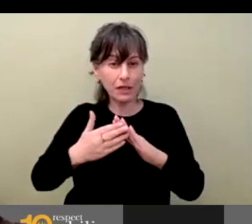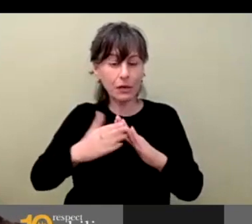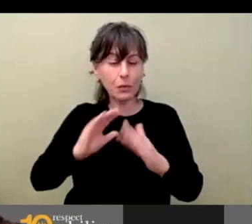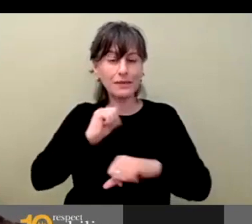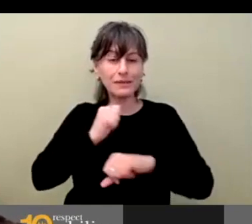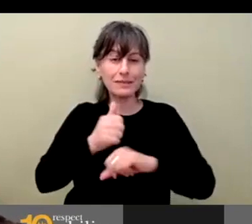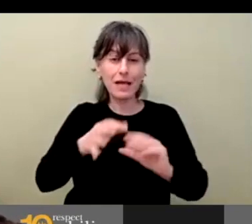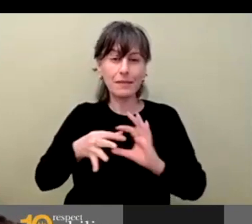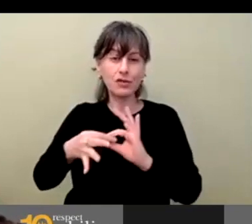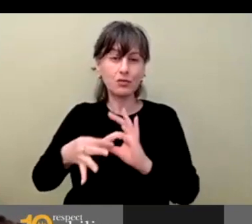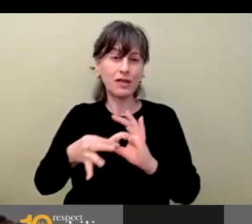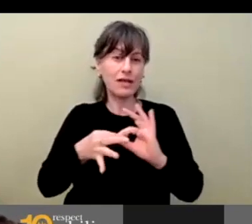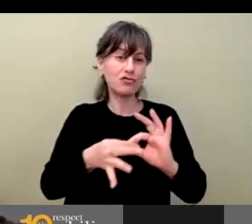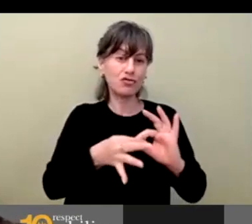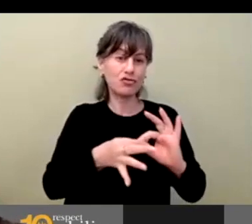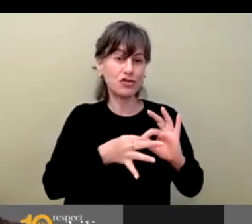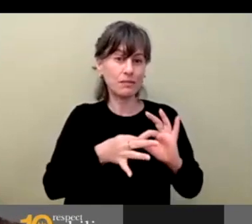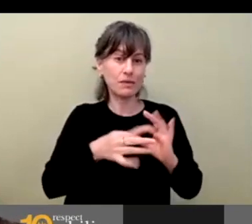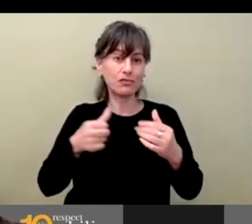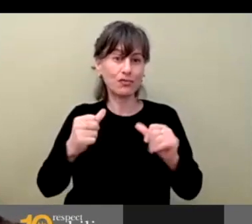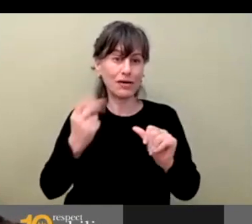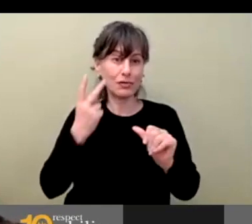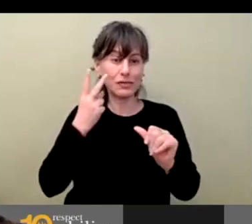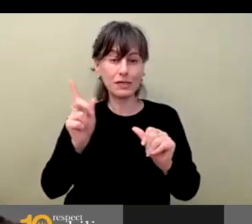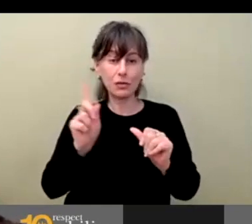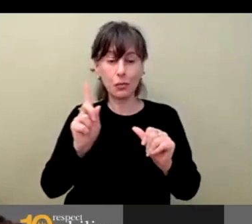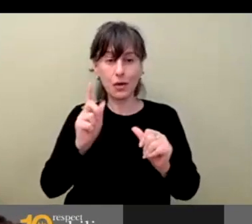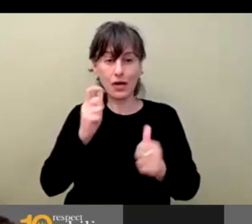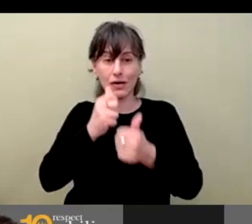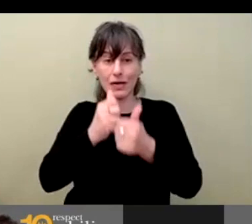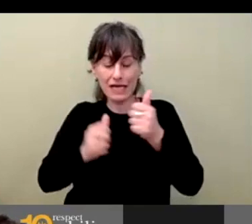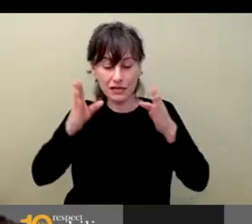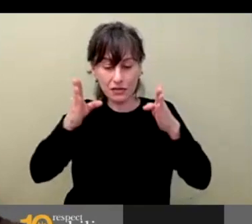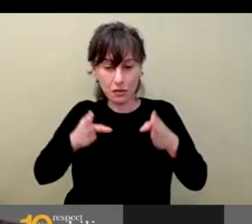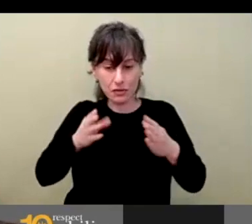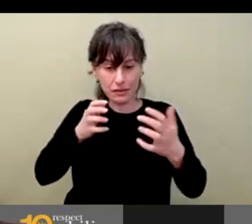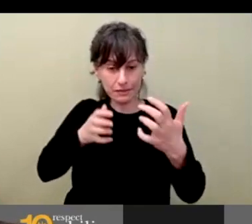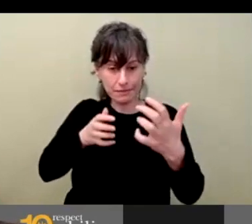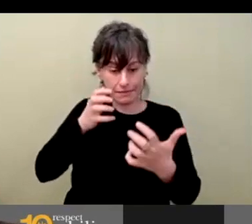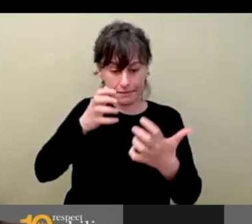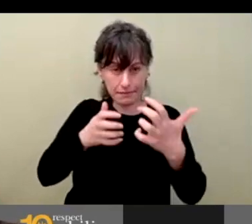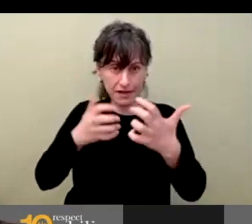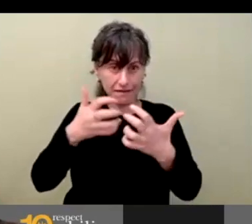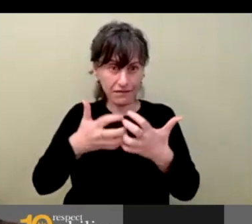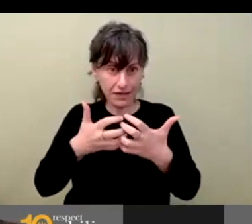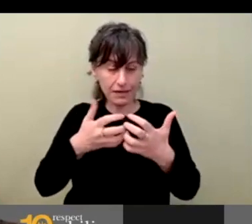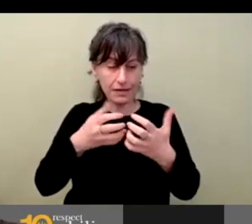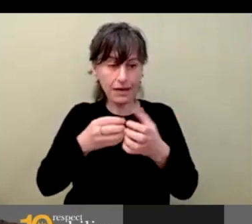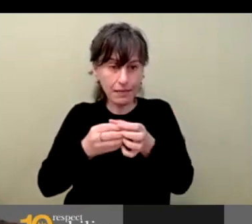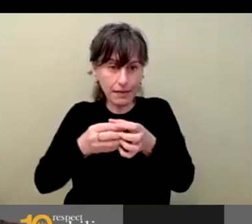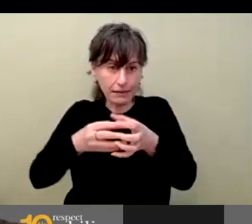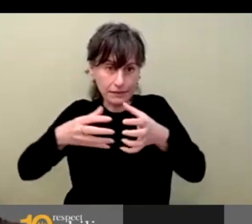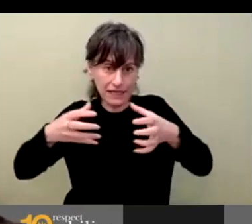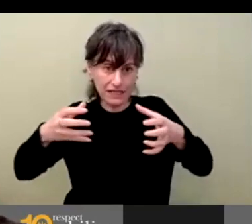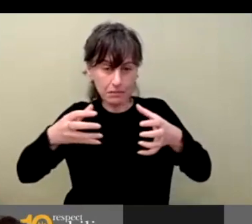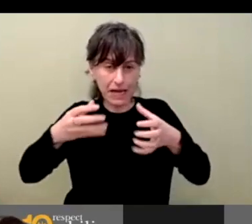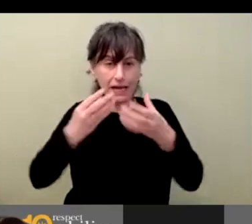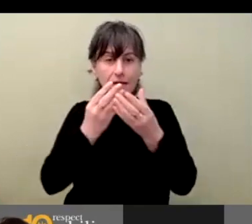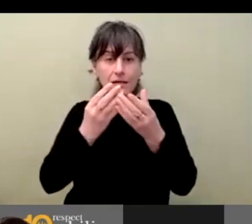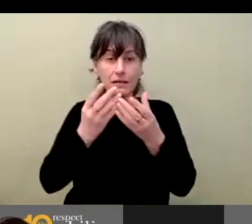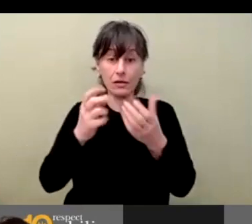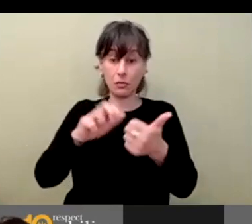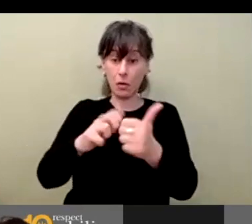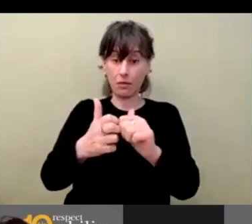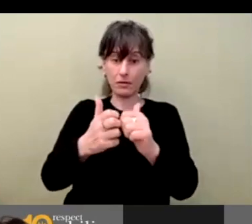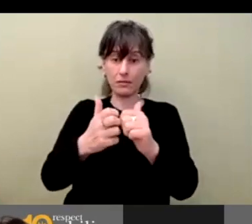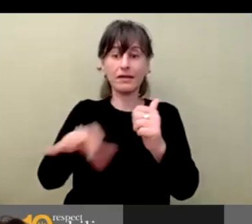relationship and we try to see where each of us can fit and build out solutions to the problems that we see in front